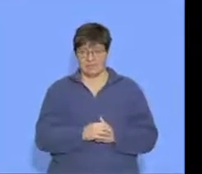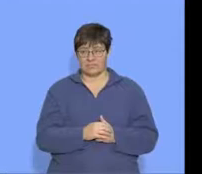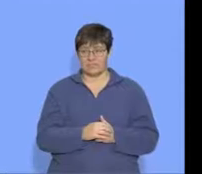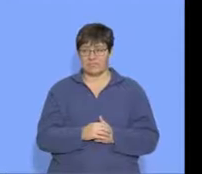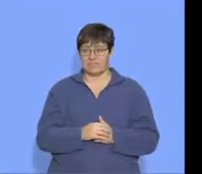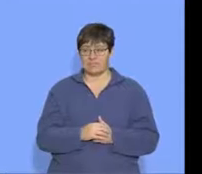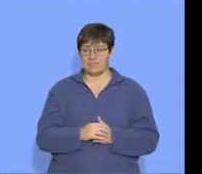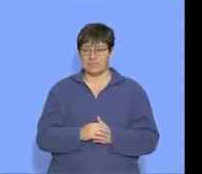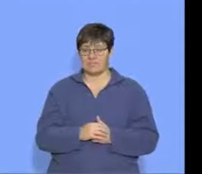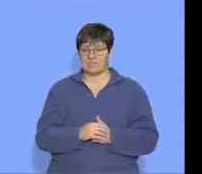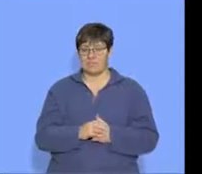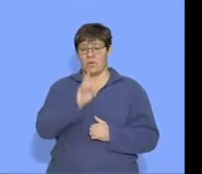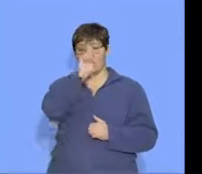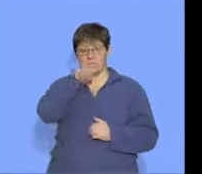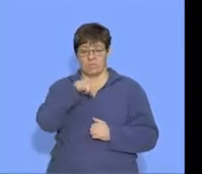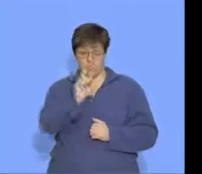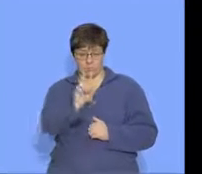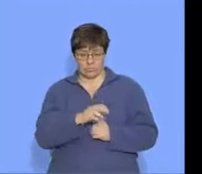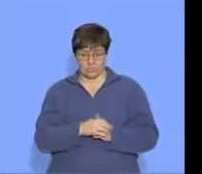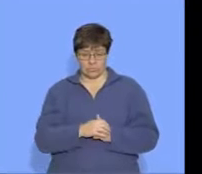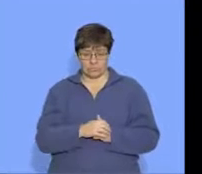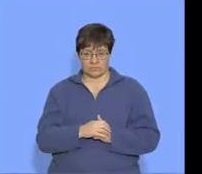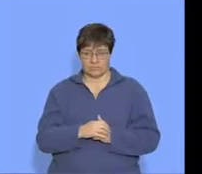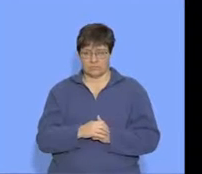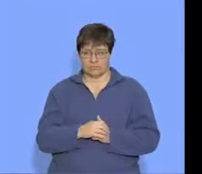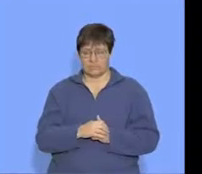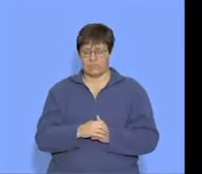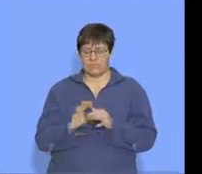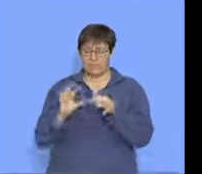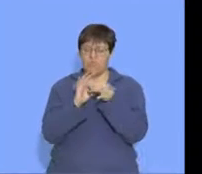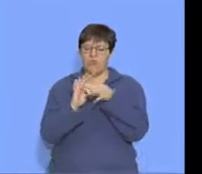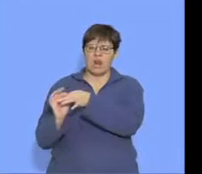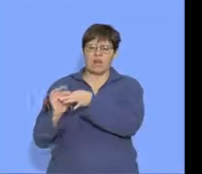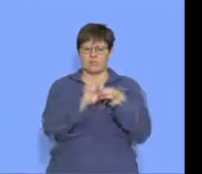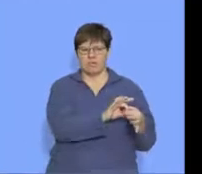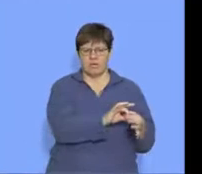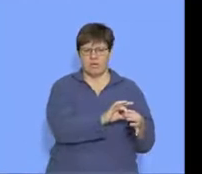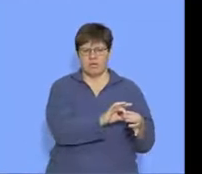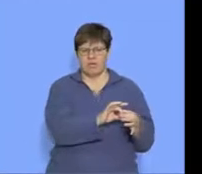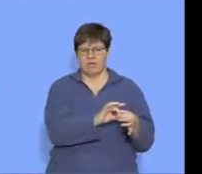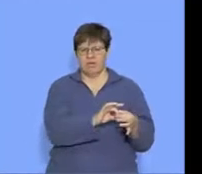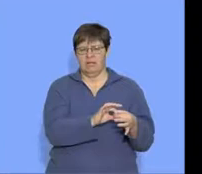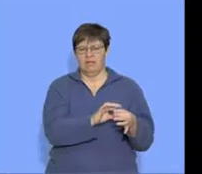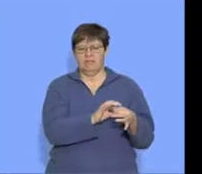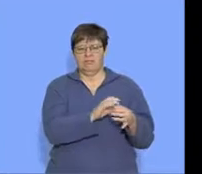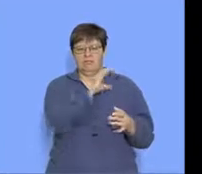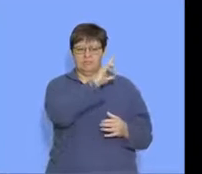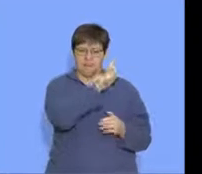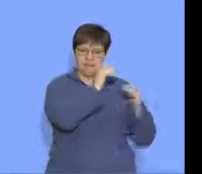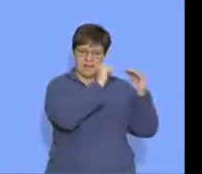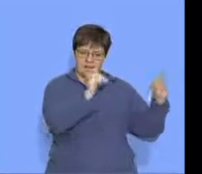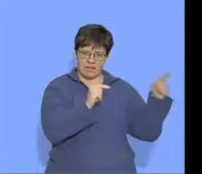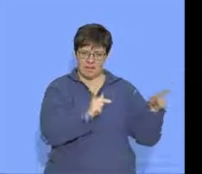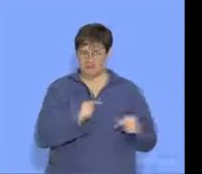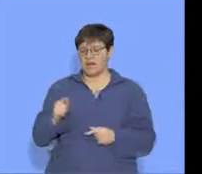let's move on to 1.2. What is the relationship between the levels of chlorine and